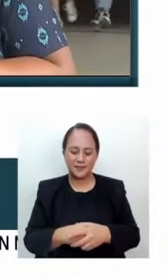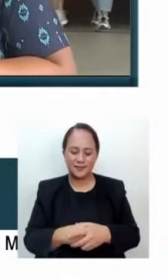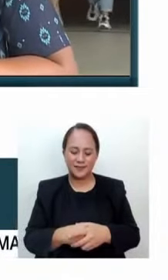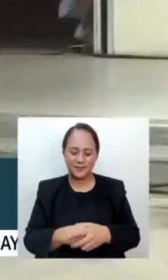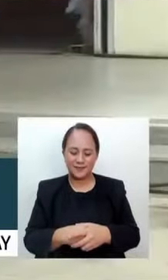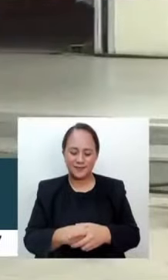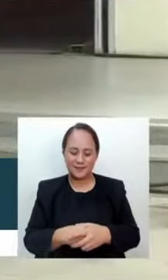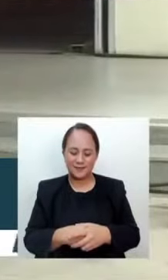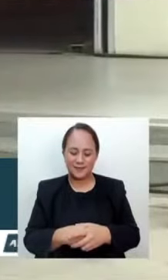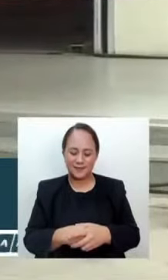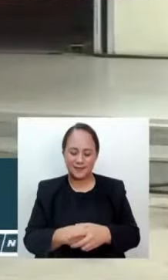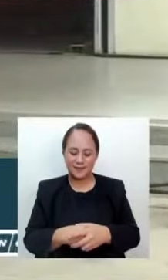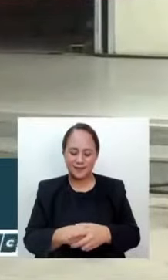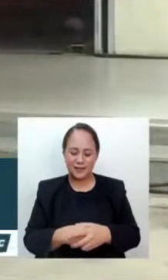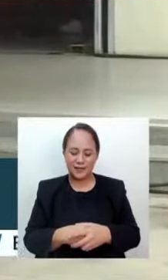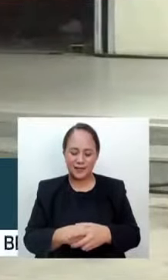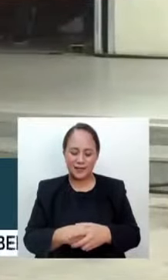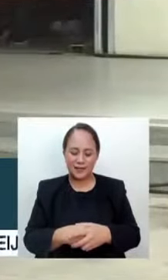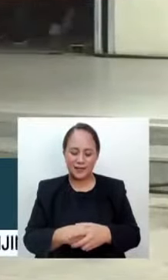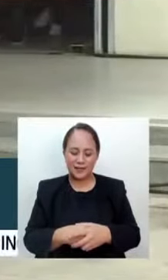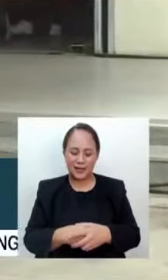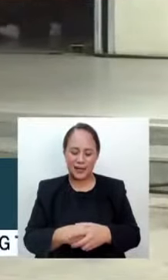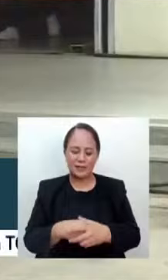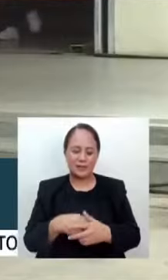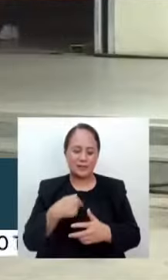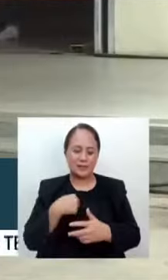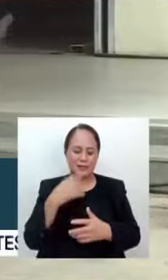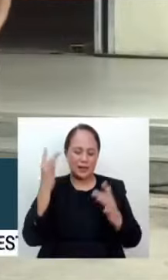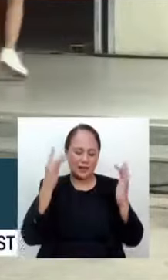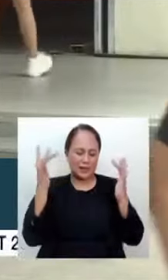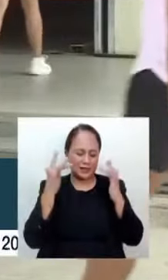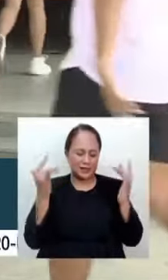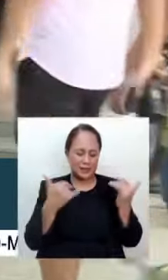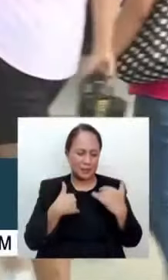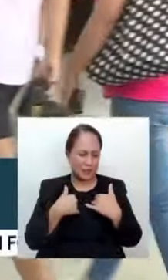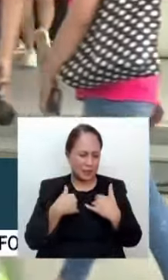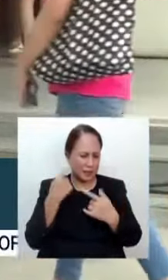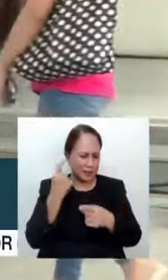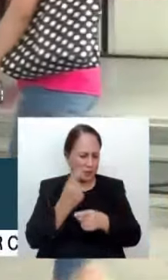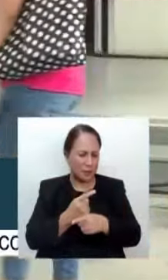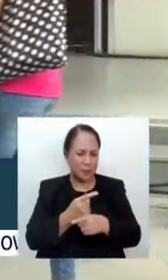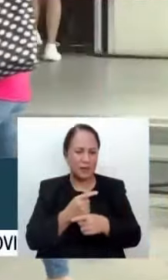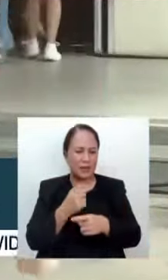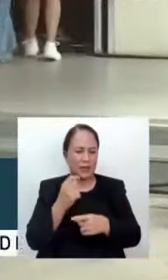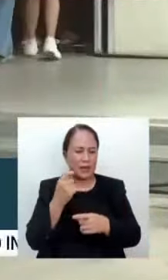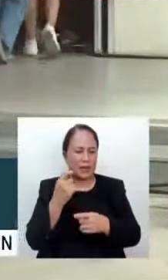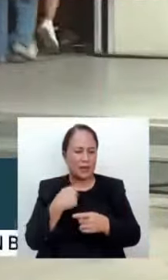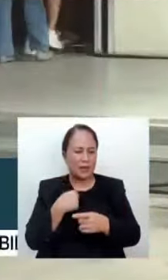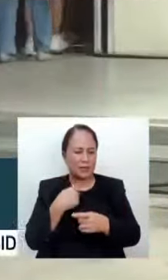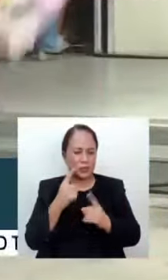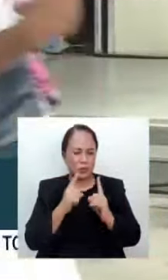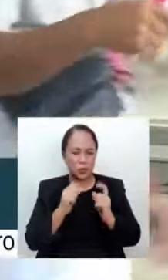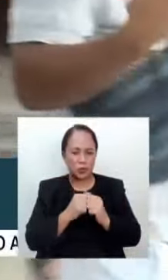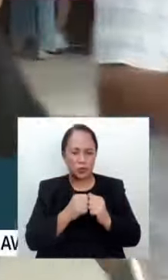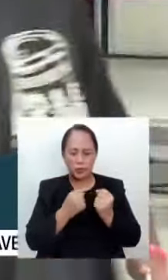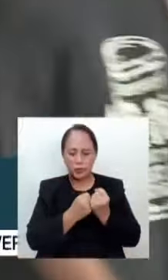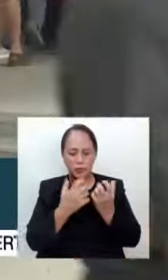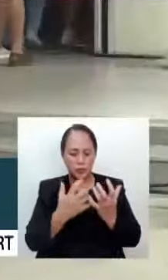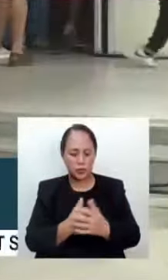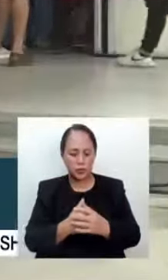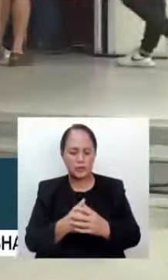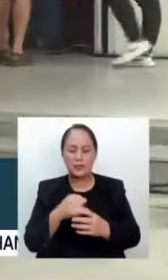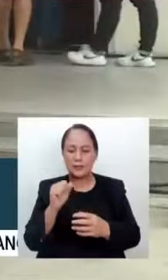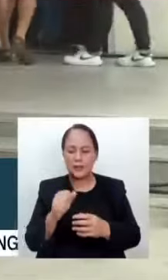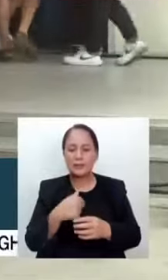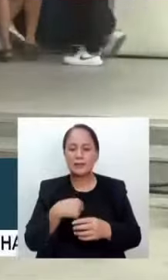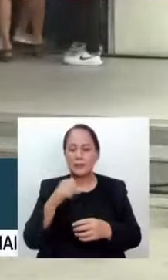I'm sorry, Carmina, there's just some, it's very noisy here. But if I got your question right, if I had talked to some of the supporters, yes, I